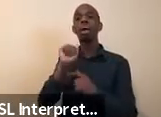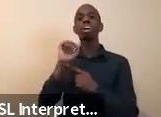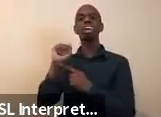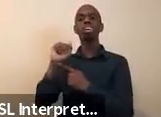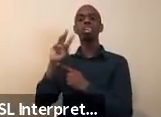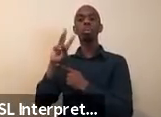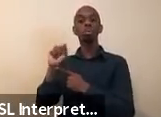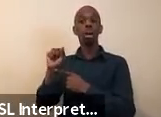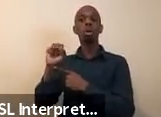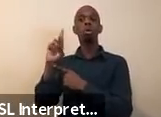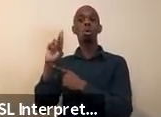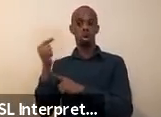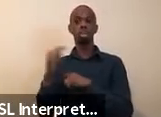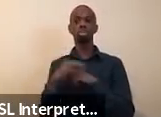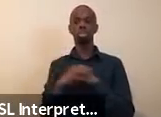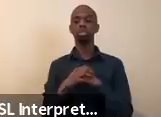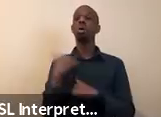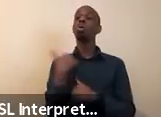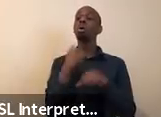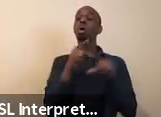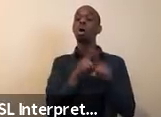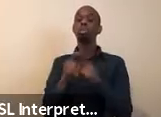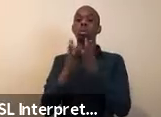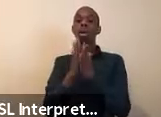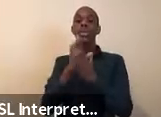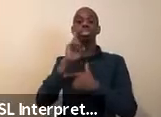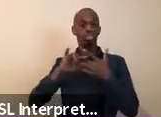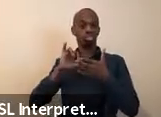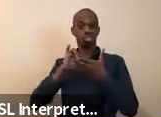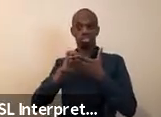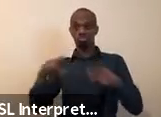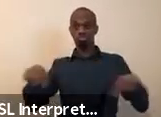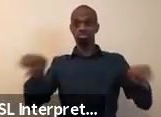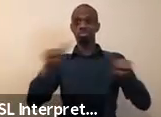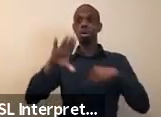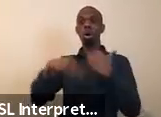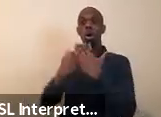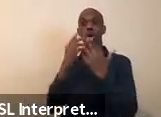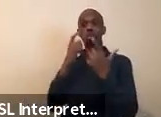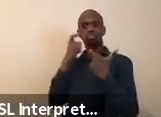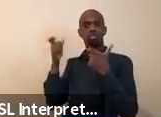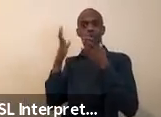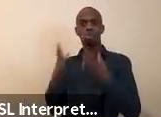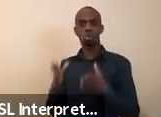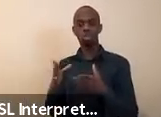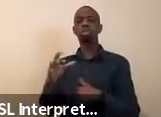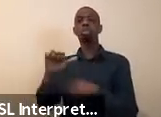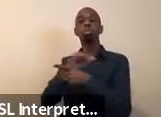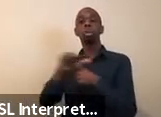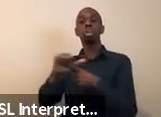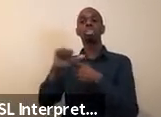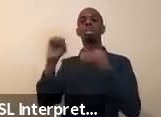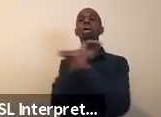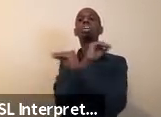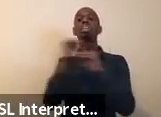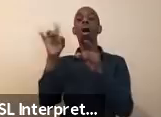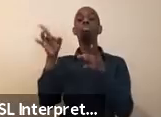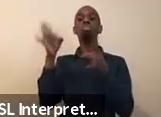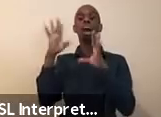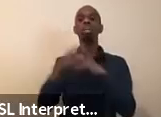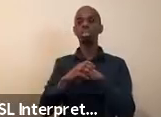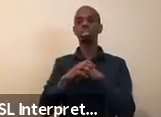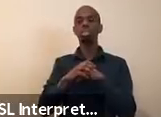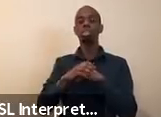event, we ask that all audience members practice nonviolence in the chat. Comments that are racist, transphobic, homophobic,